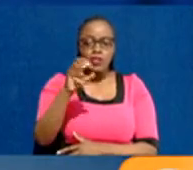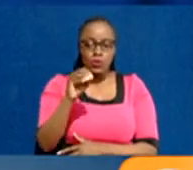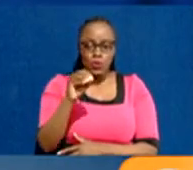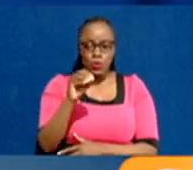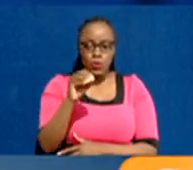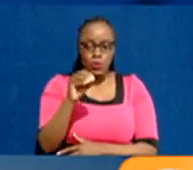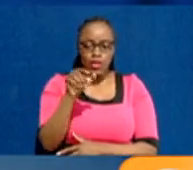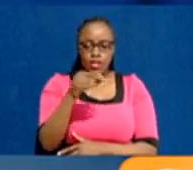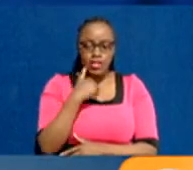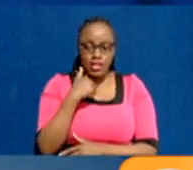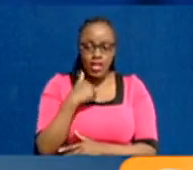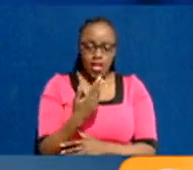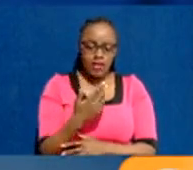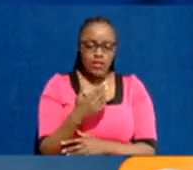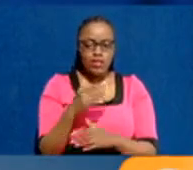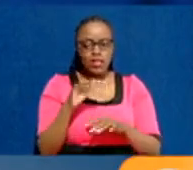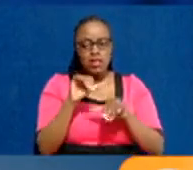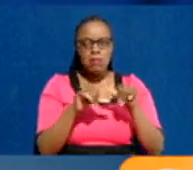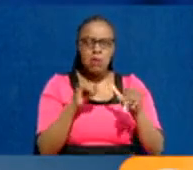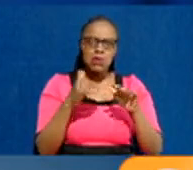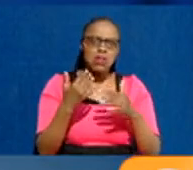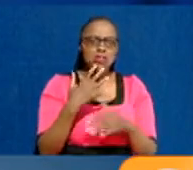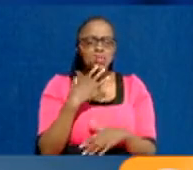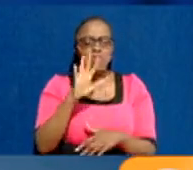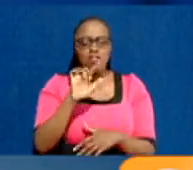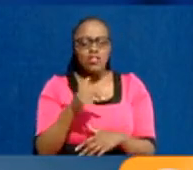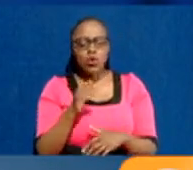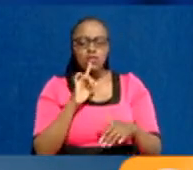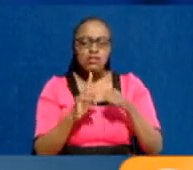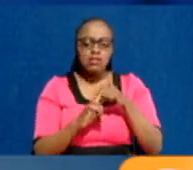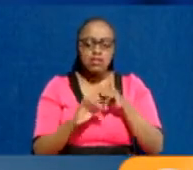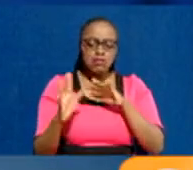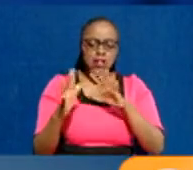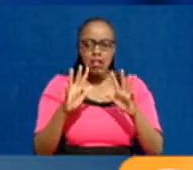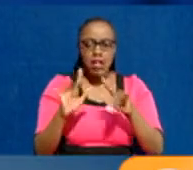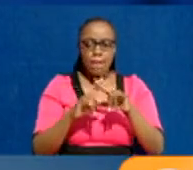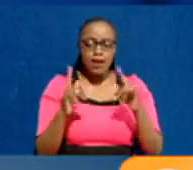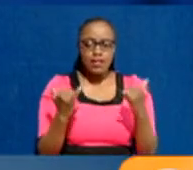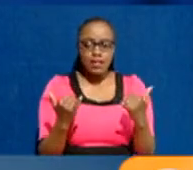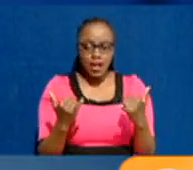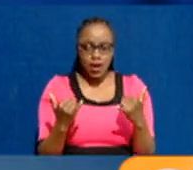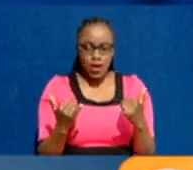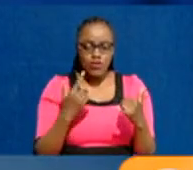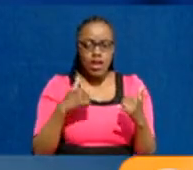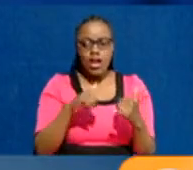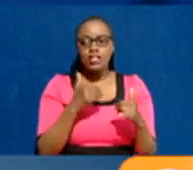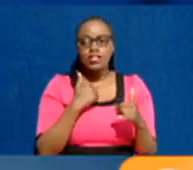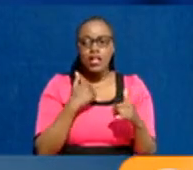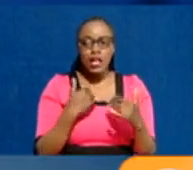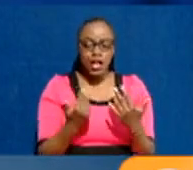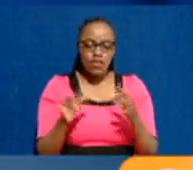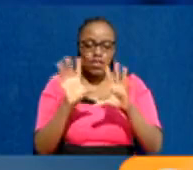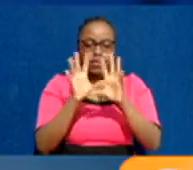were budgeting around 5,500 to 6,000. But now we are forced to